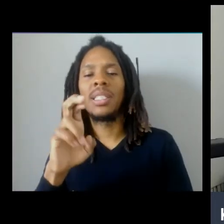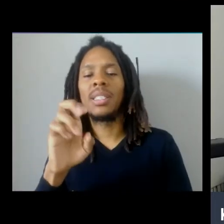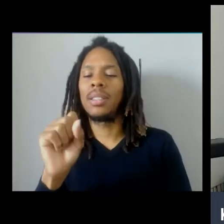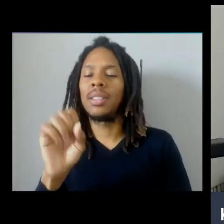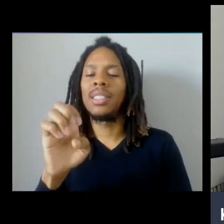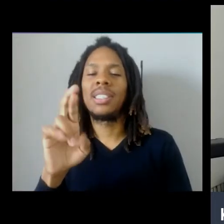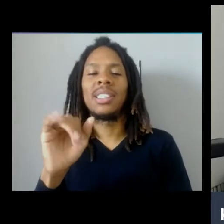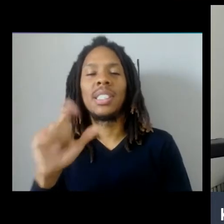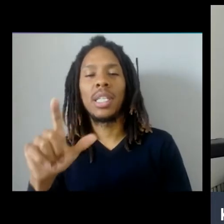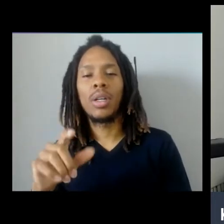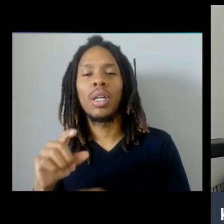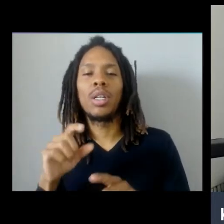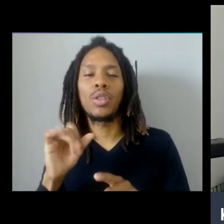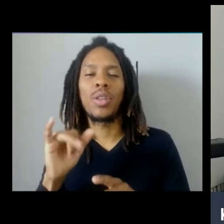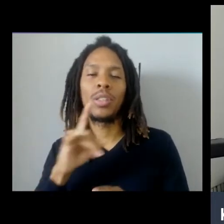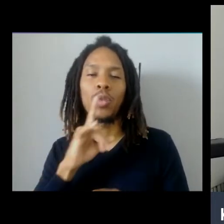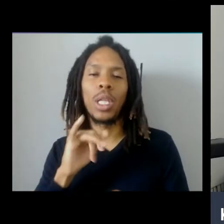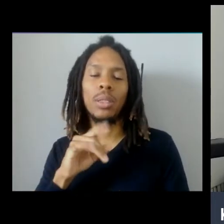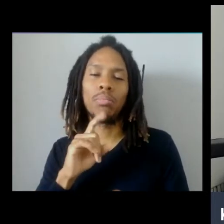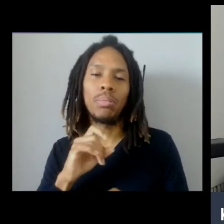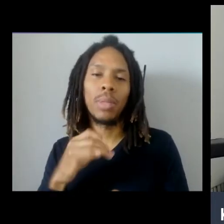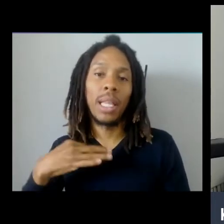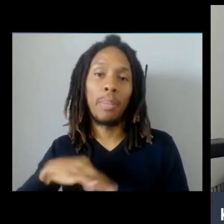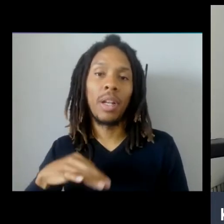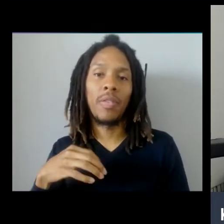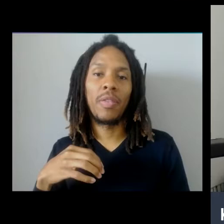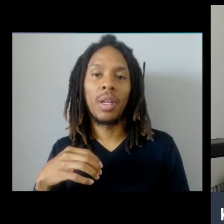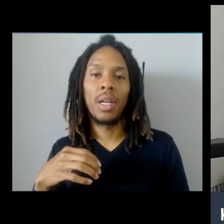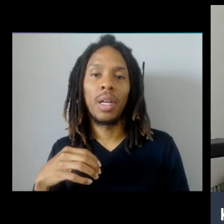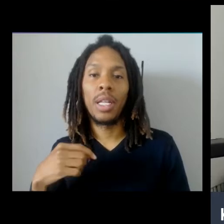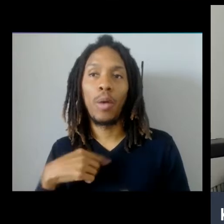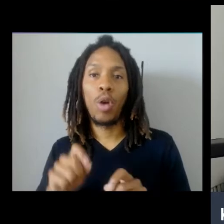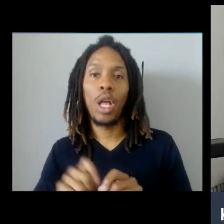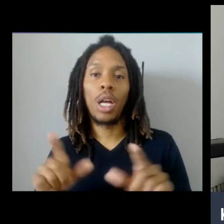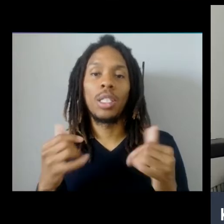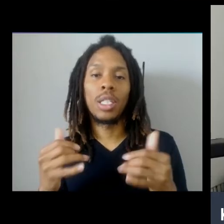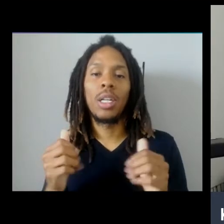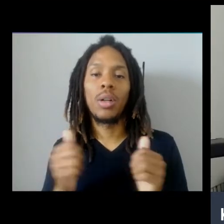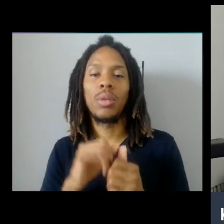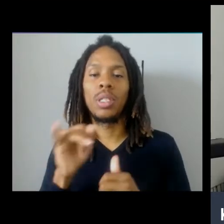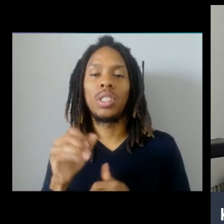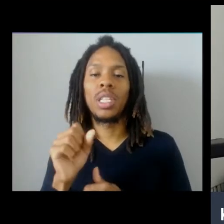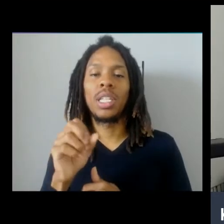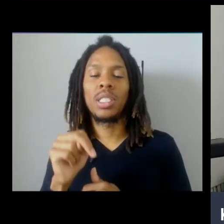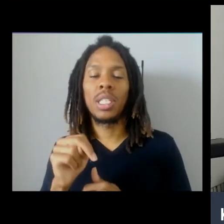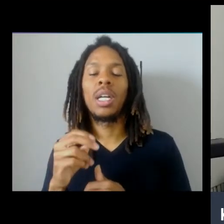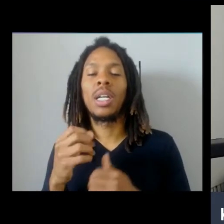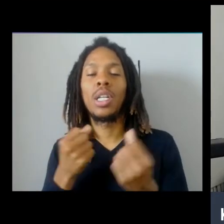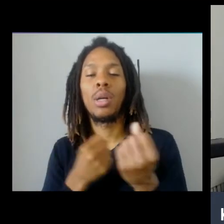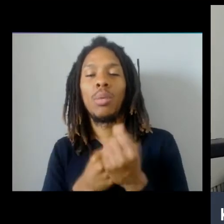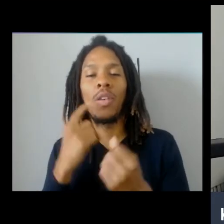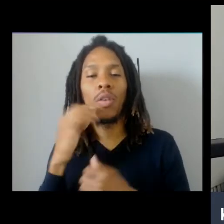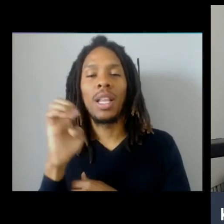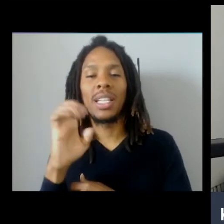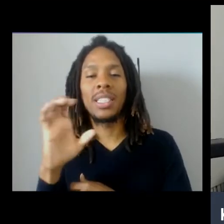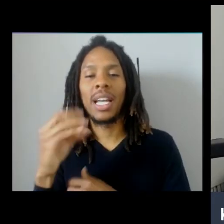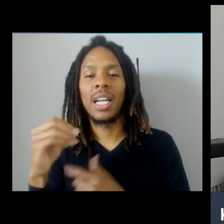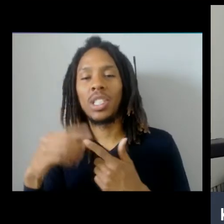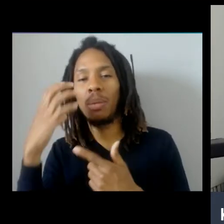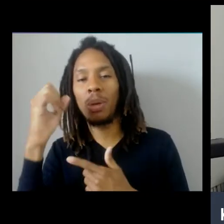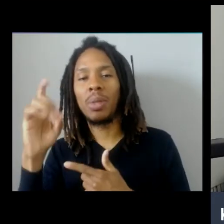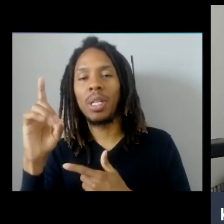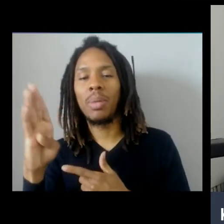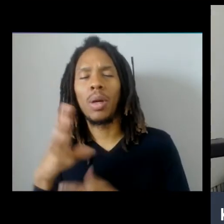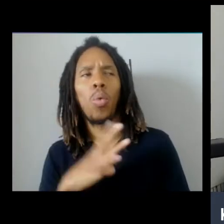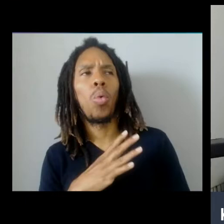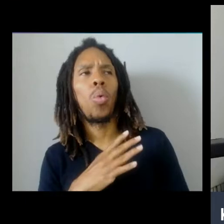that's really the benefit that we're launching today with JSON support for ElastiCache and MemoryDB. Super cool. So